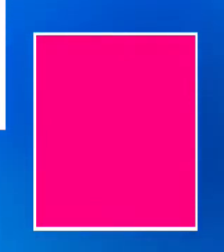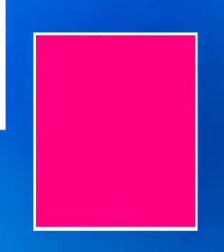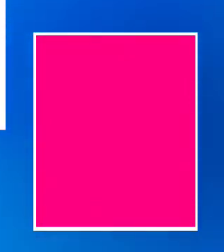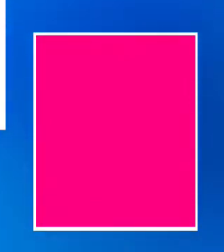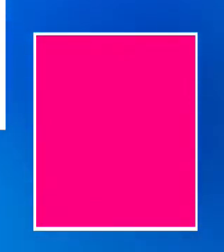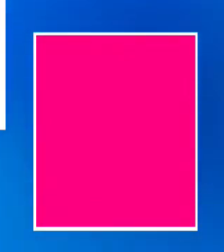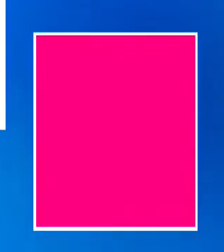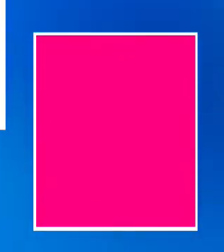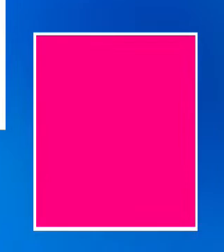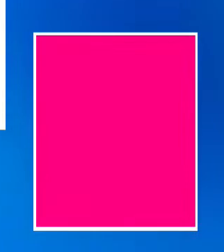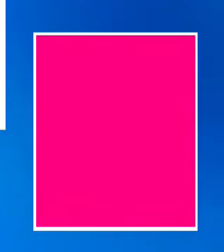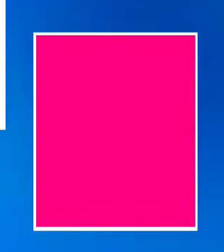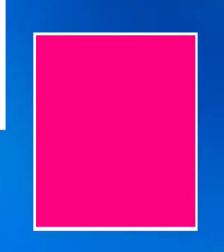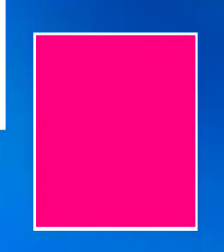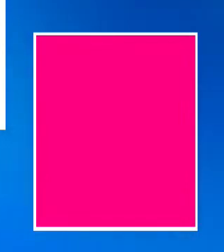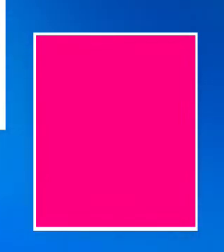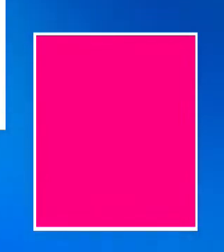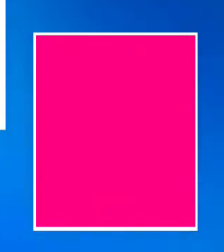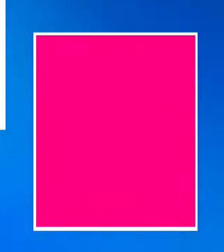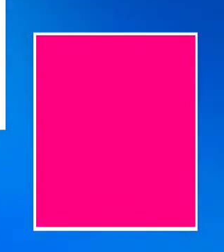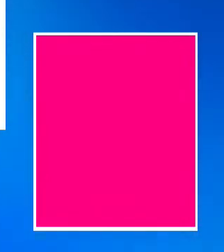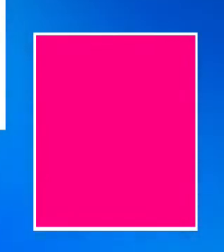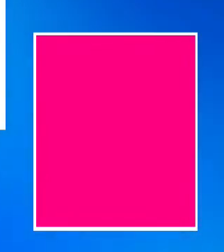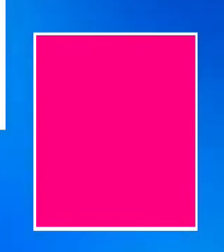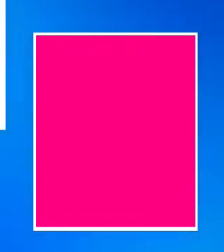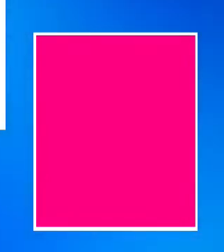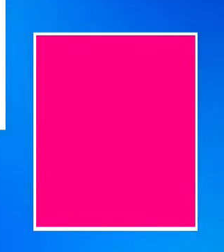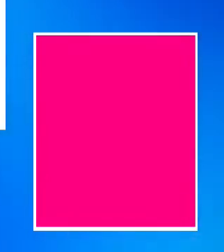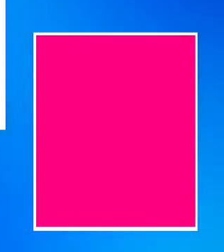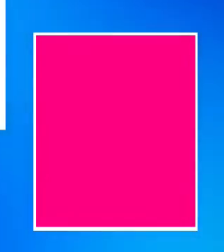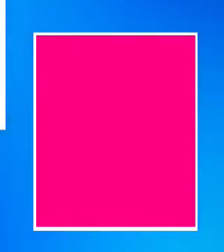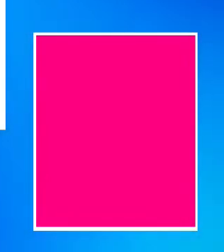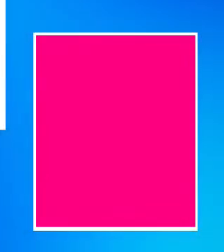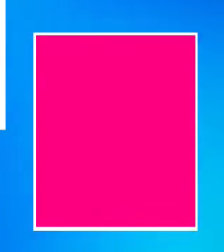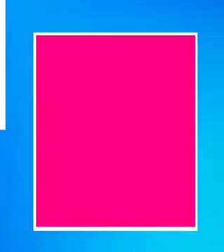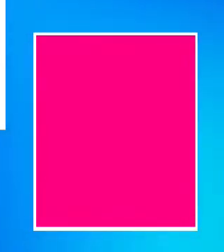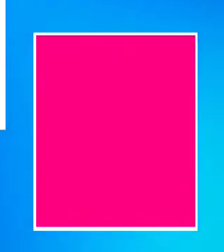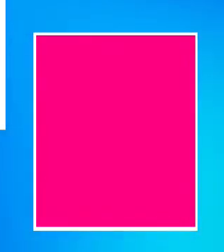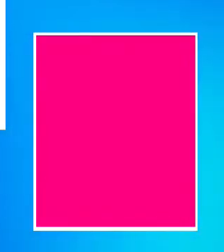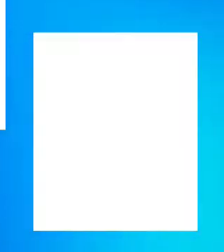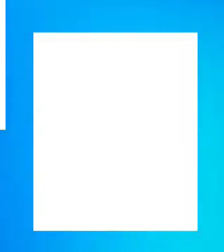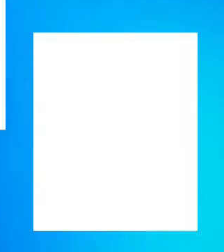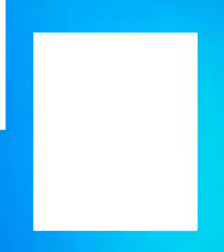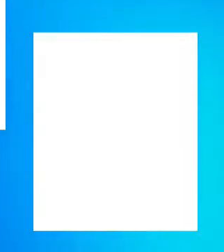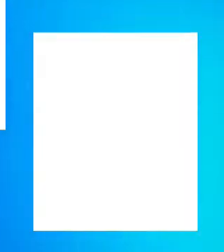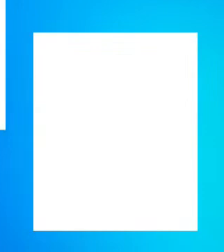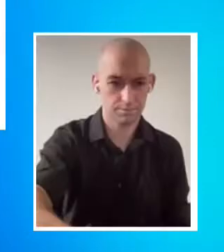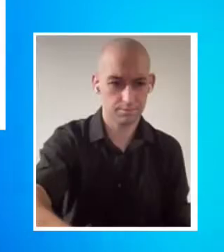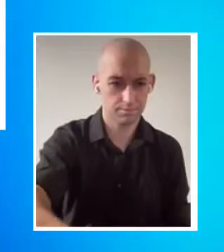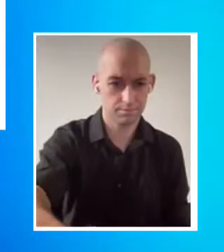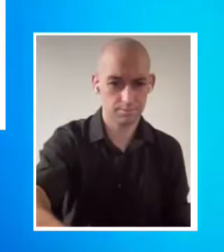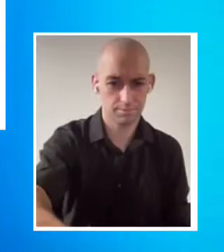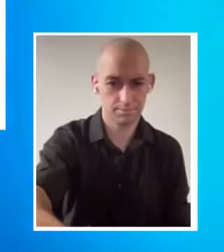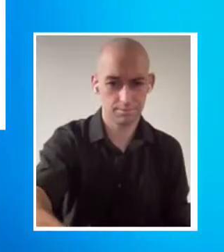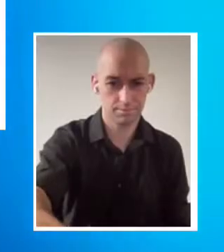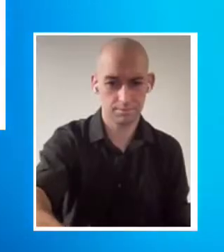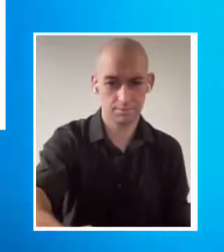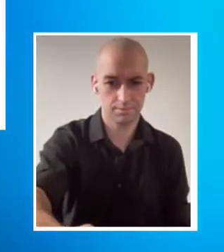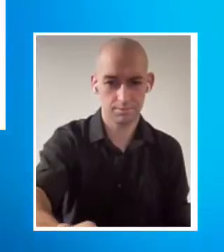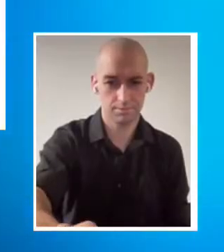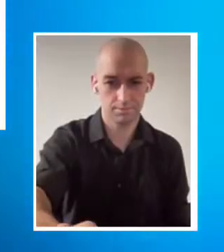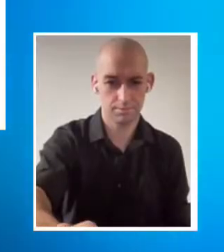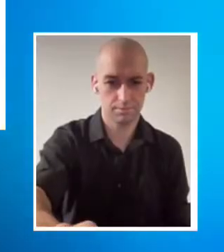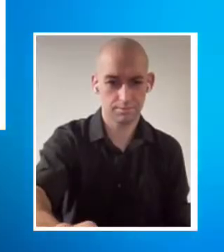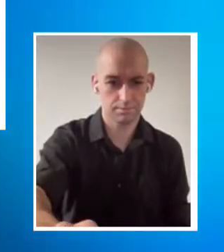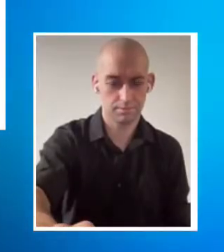thought I let you know to we'll circle back with Dina to give us those